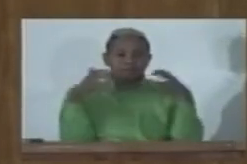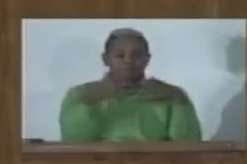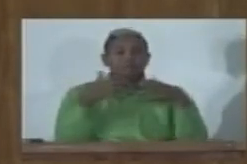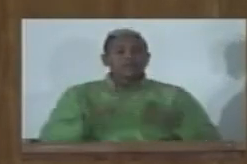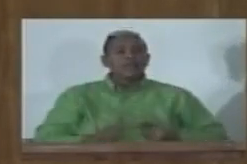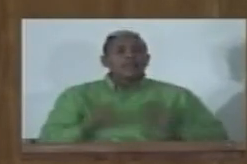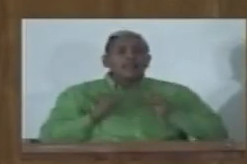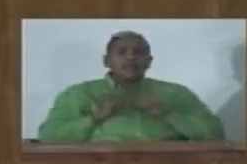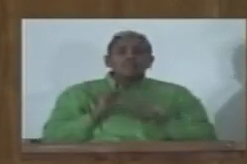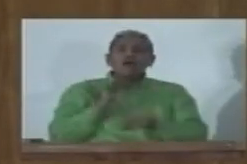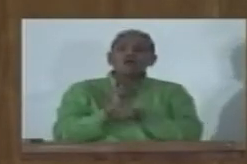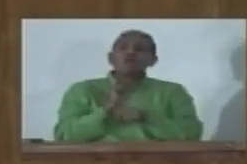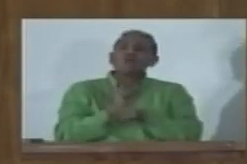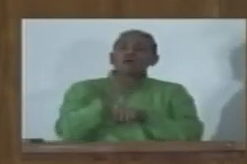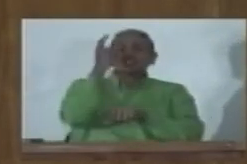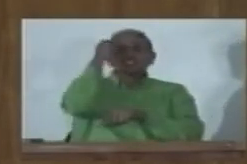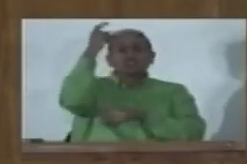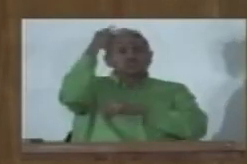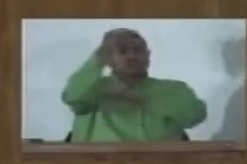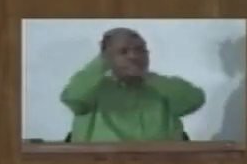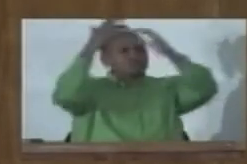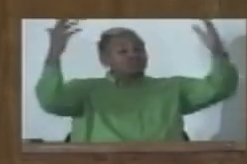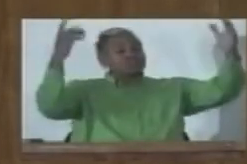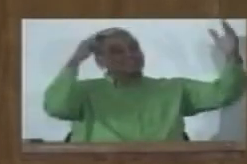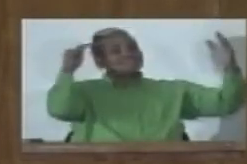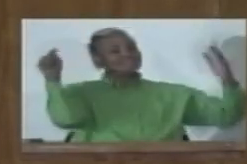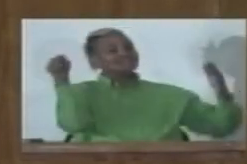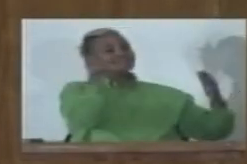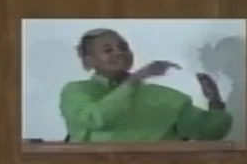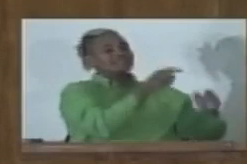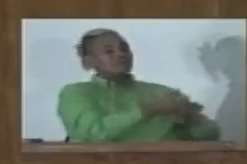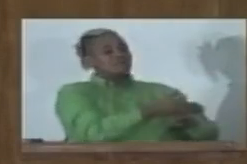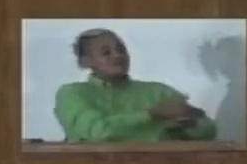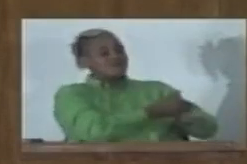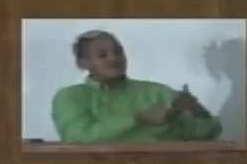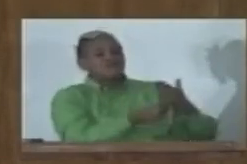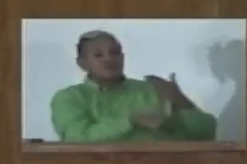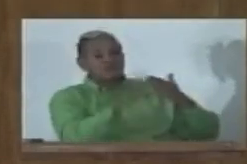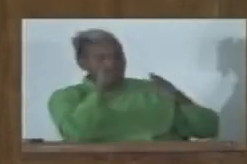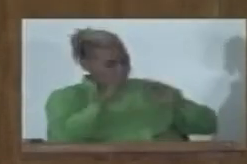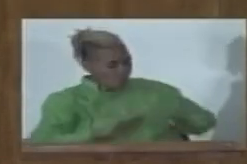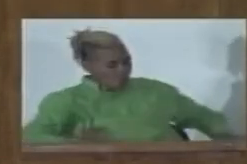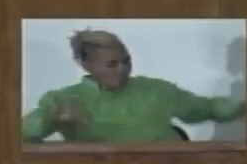and working the dream for an improved quality of life for all our people.